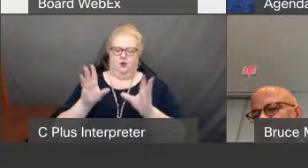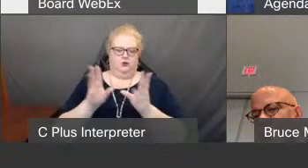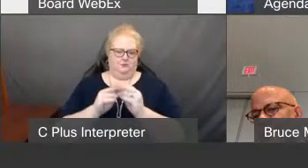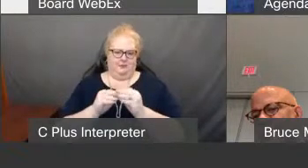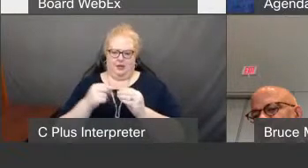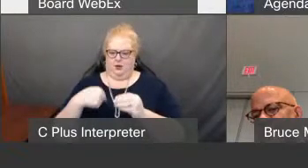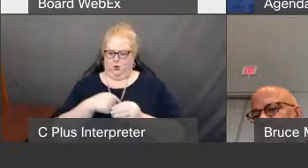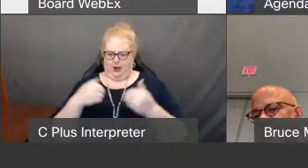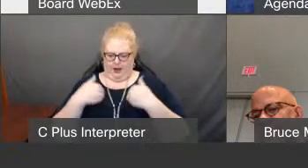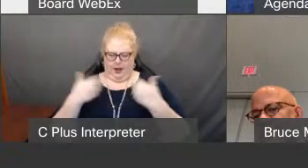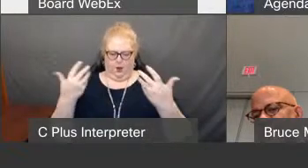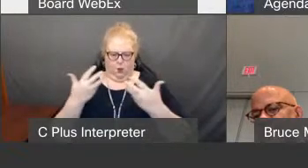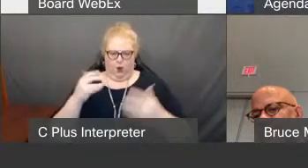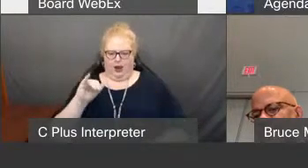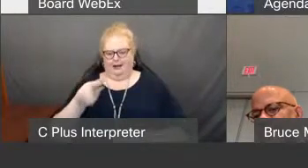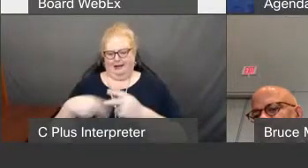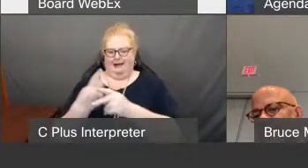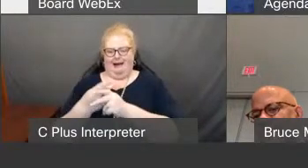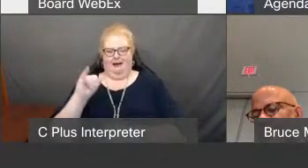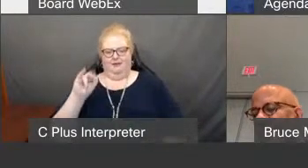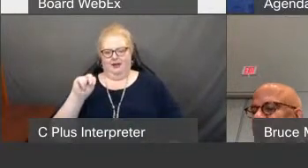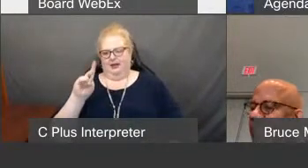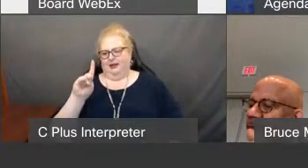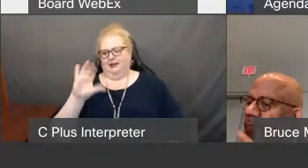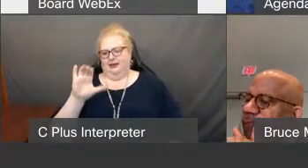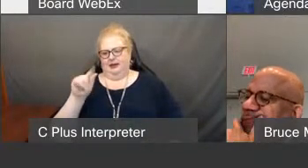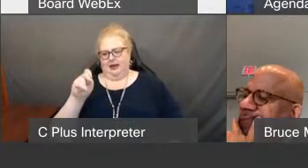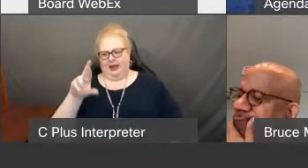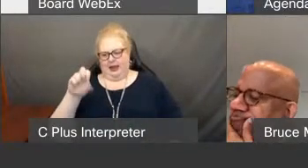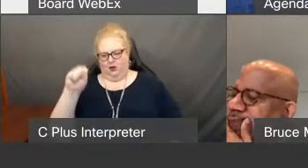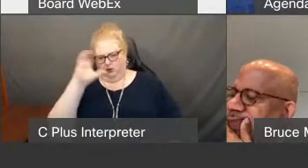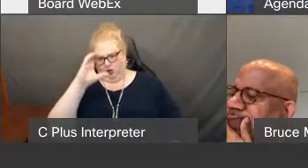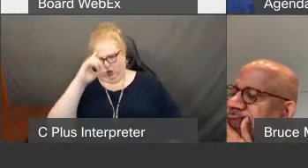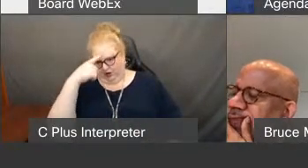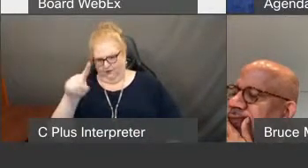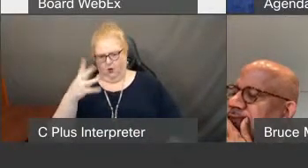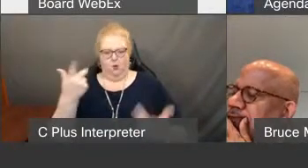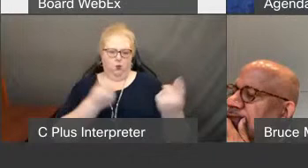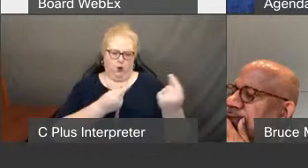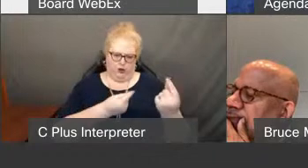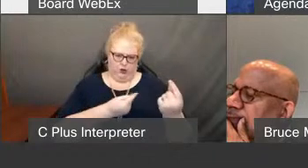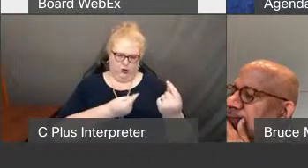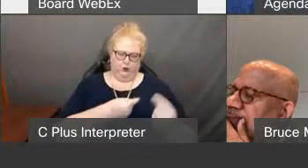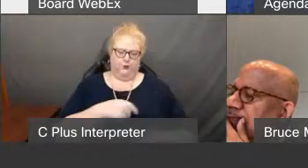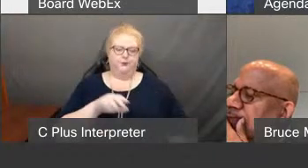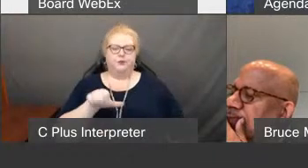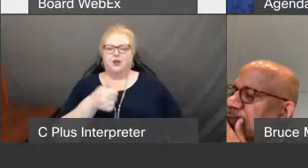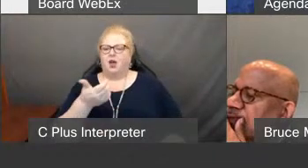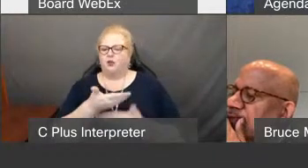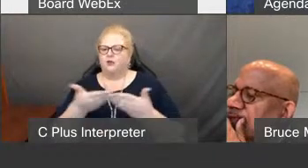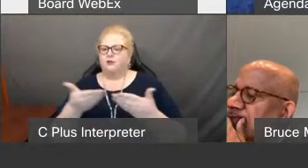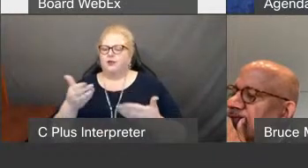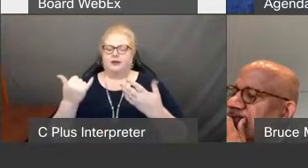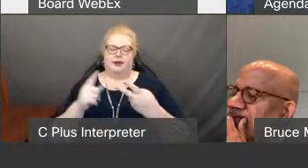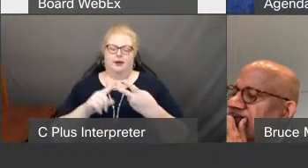type of indicators we want, and took their input on what we should use as indicators. Thank you. And another thing, Mayor,